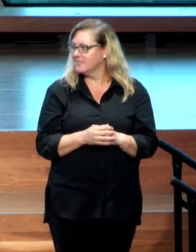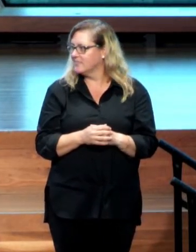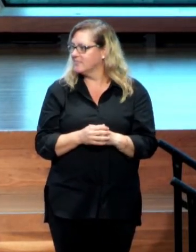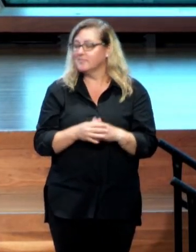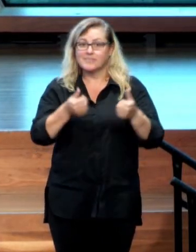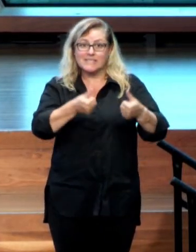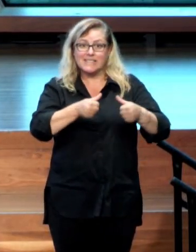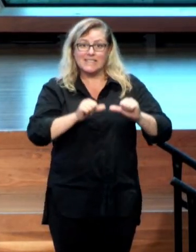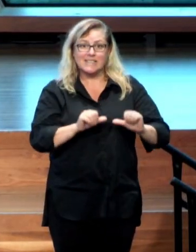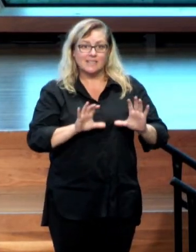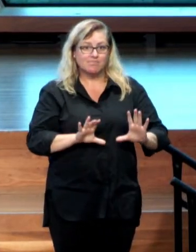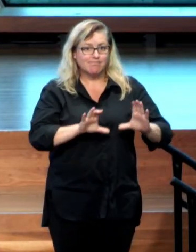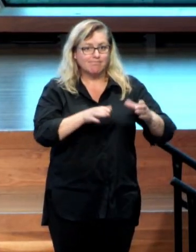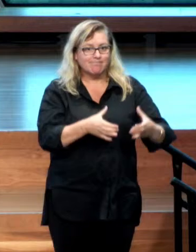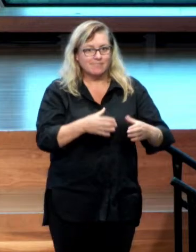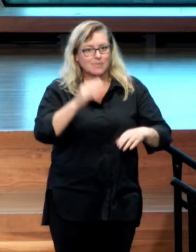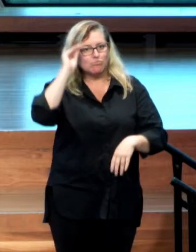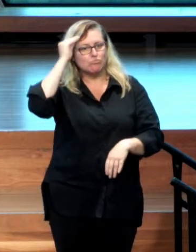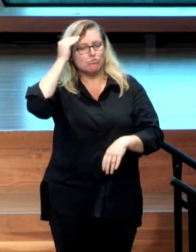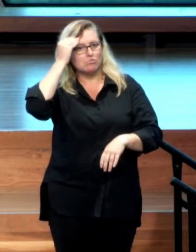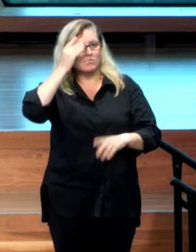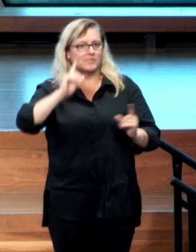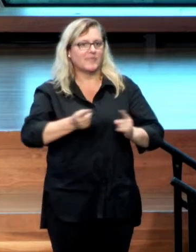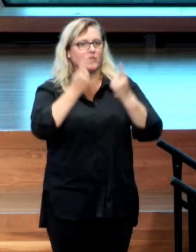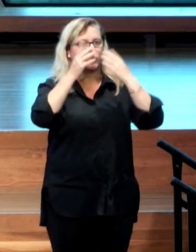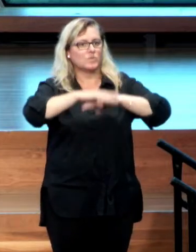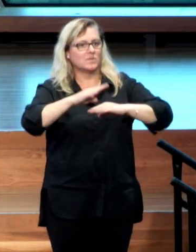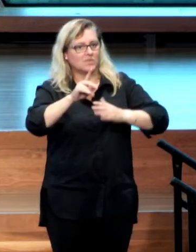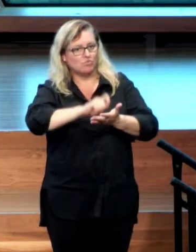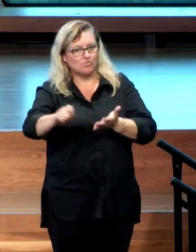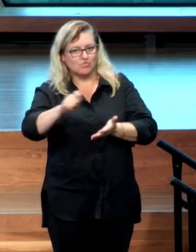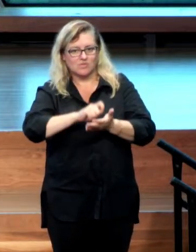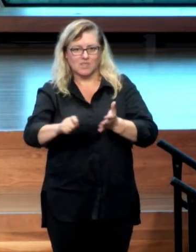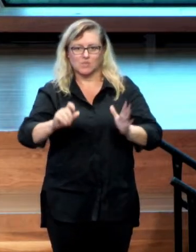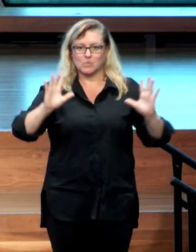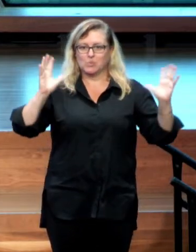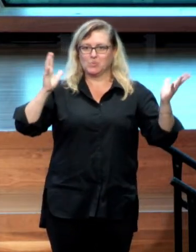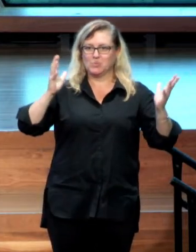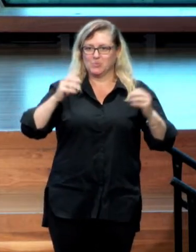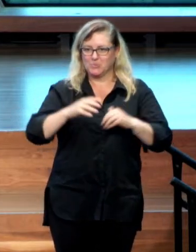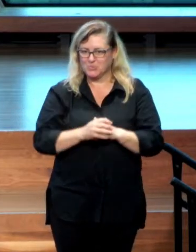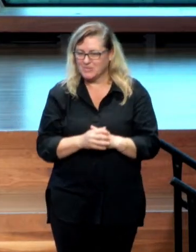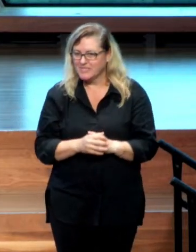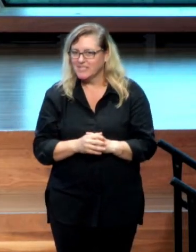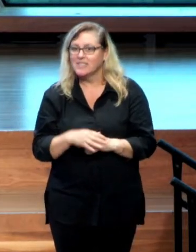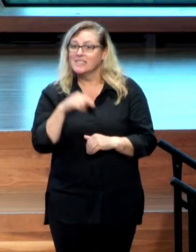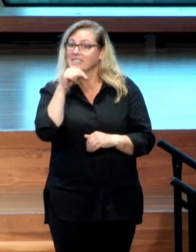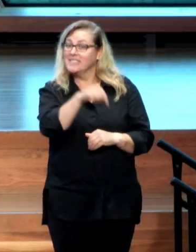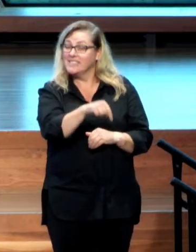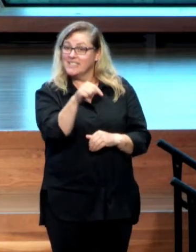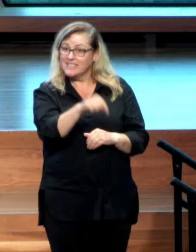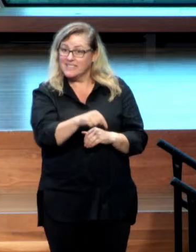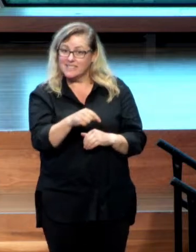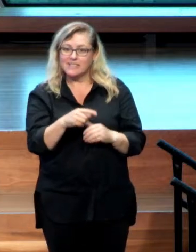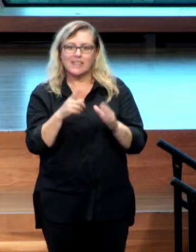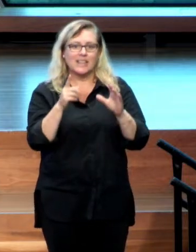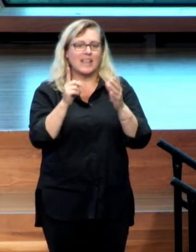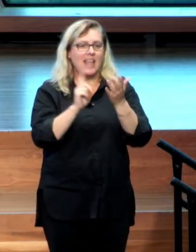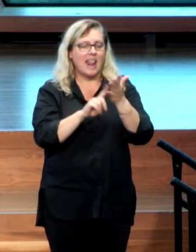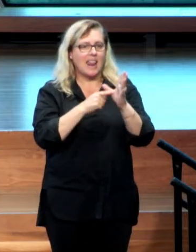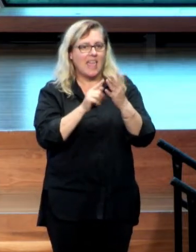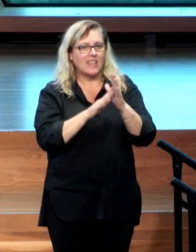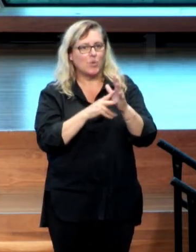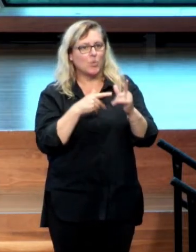Our next category is a prize for Indigenous writing. Yes. This year the judges were Laniok,